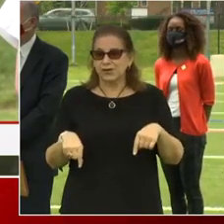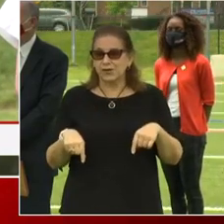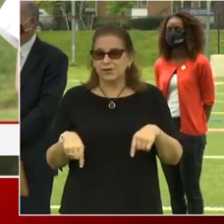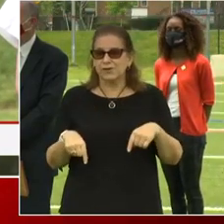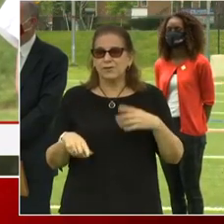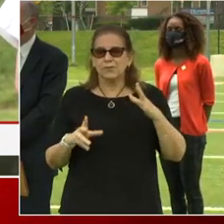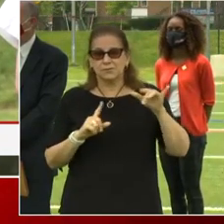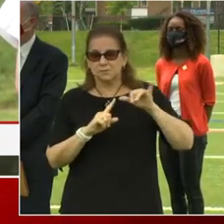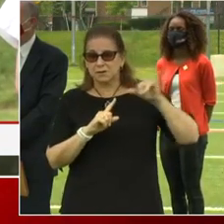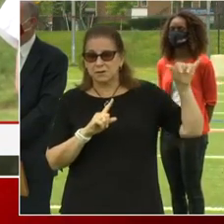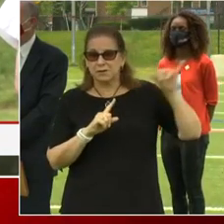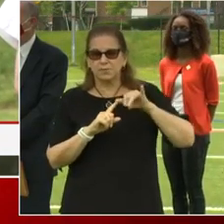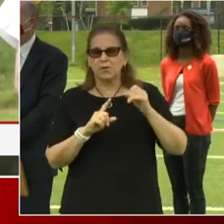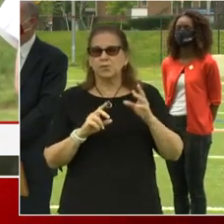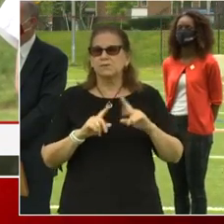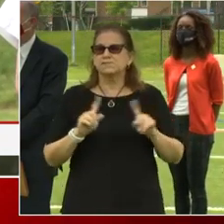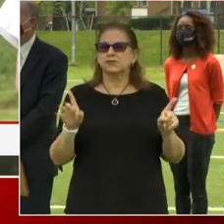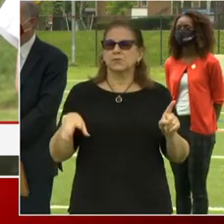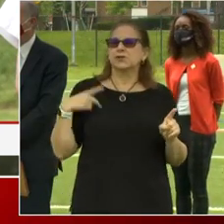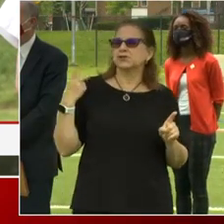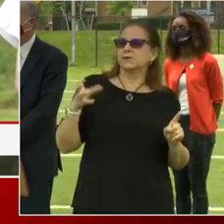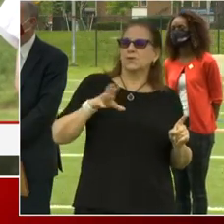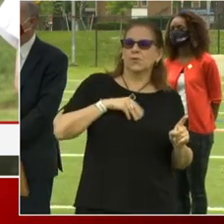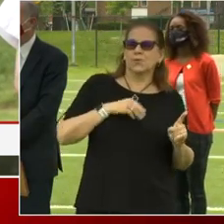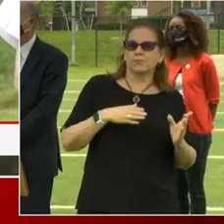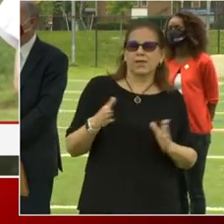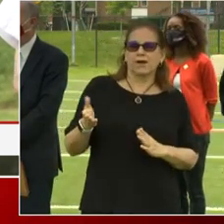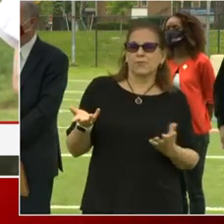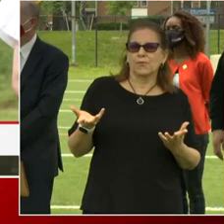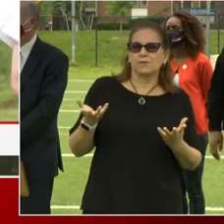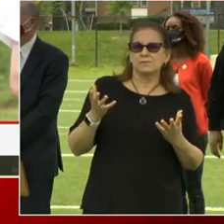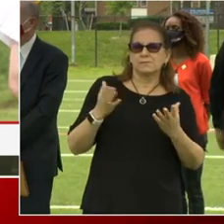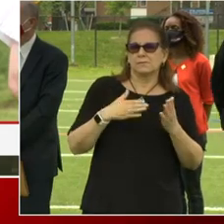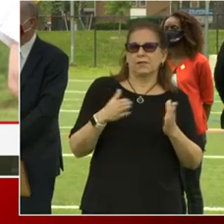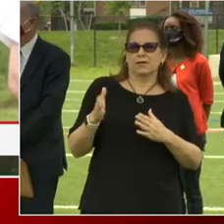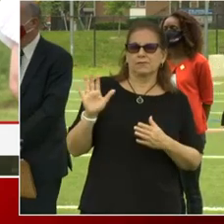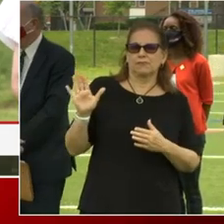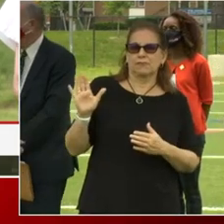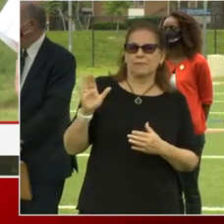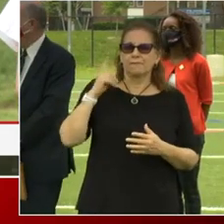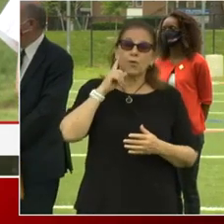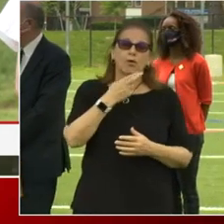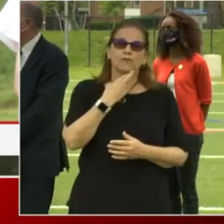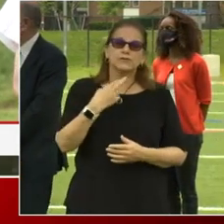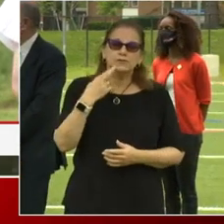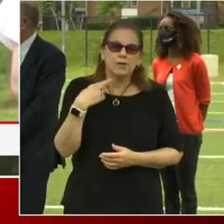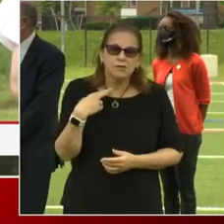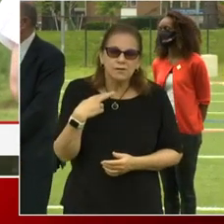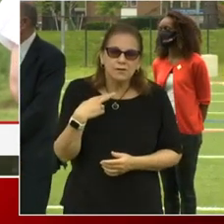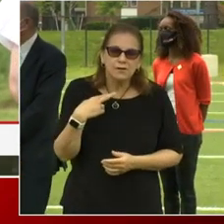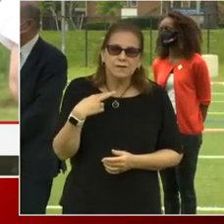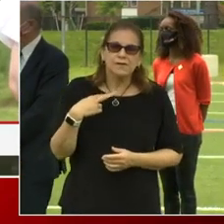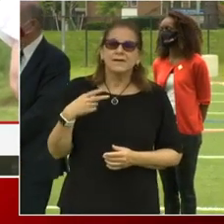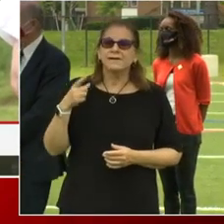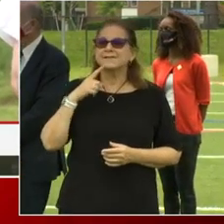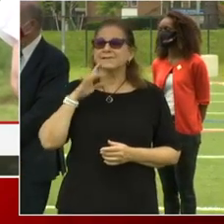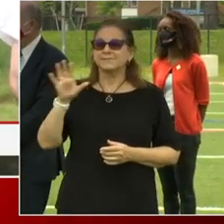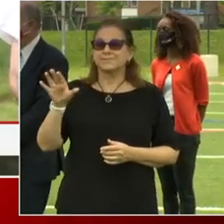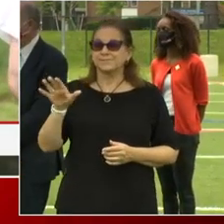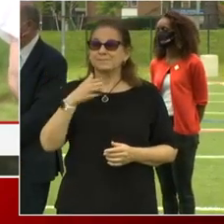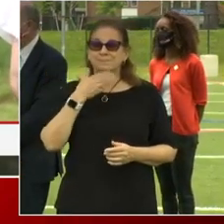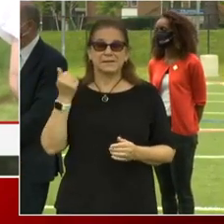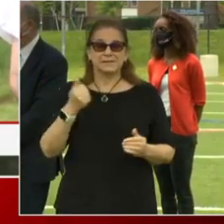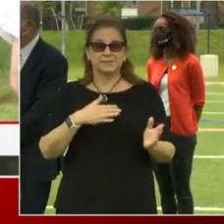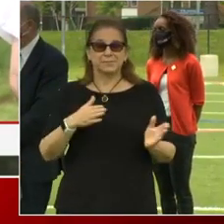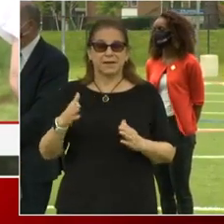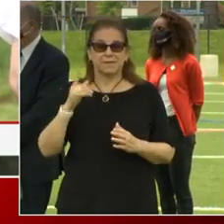to plan so they can staff up, so they can decide whether or not to open. Well, things like that. I think the best planning metric that we have for them